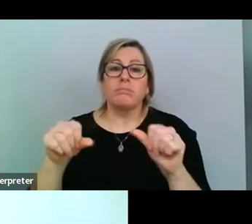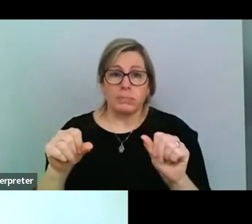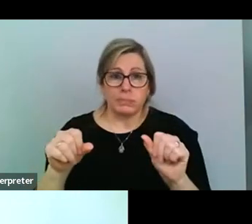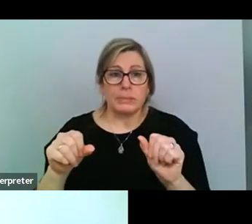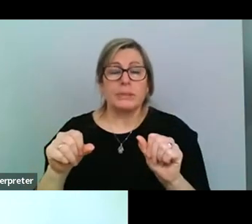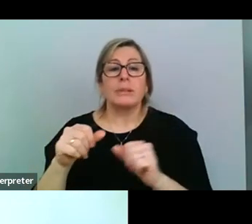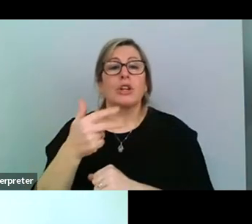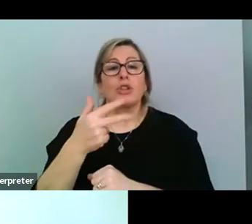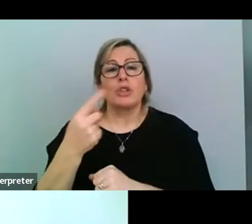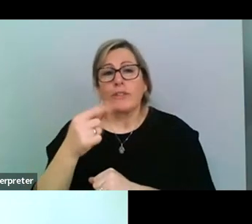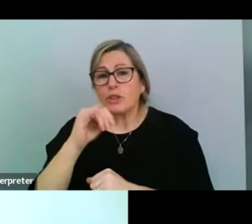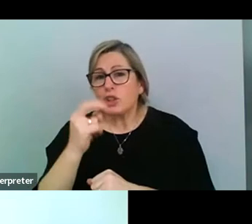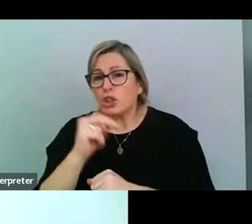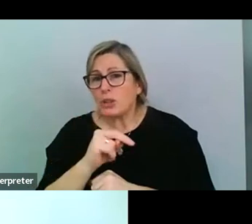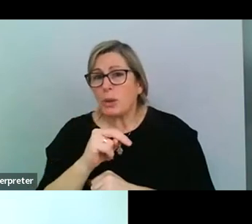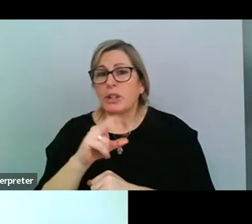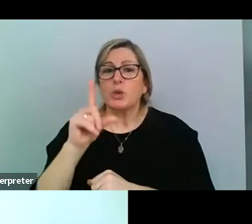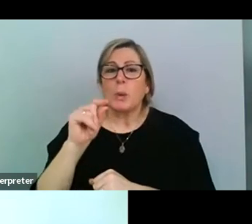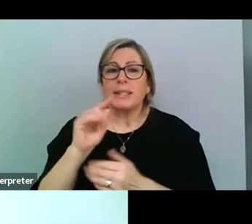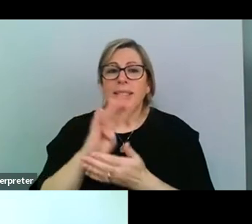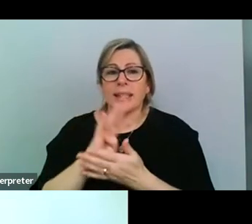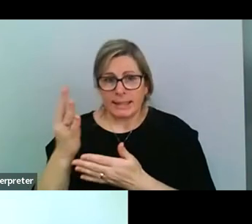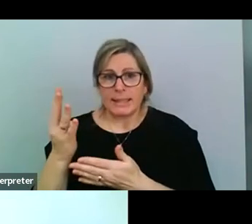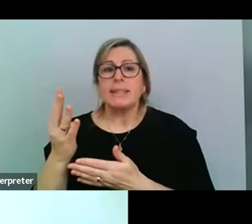1st of January 2019 year.